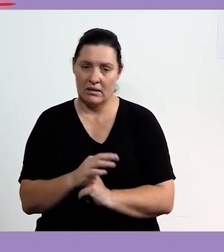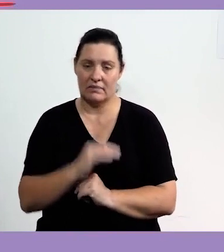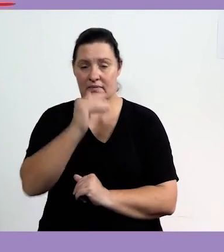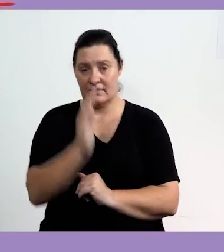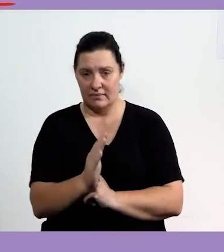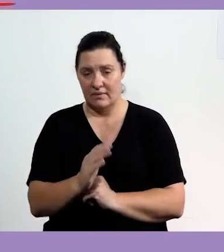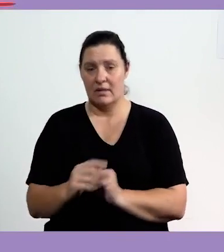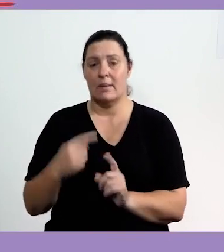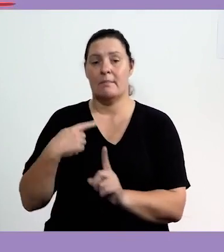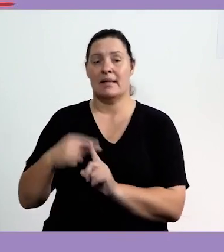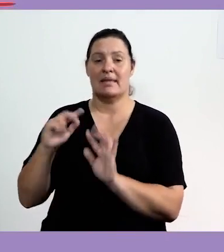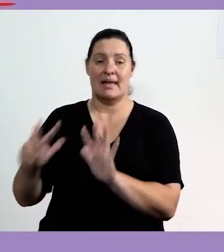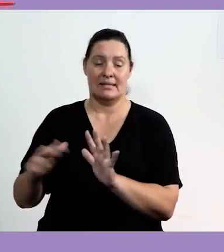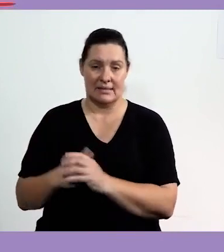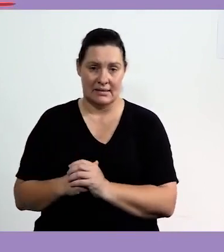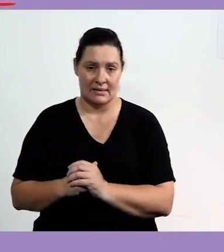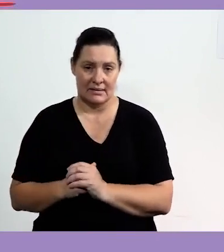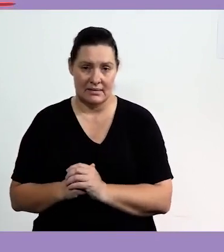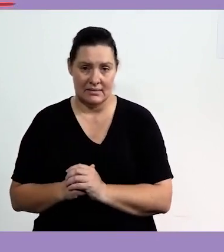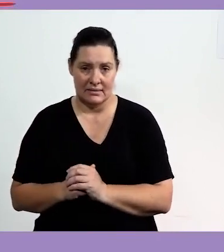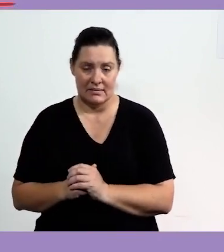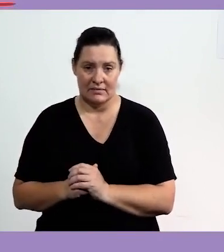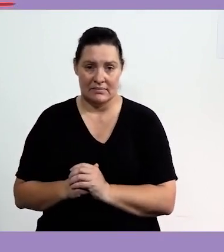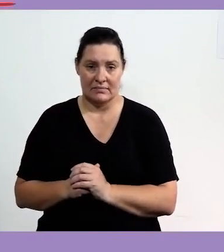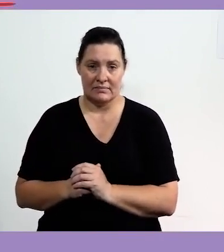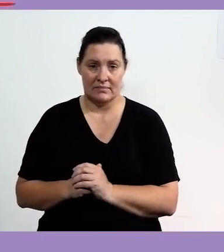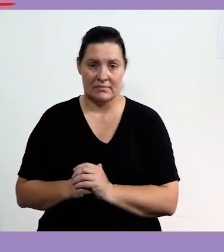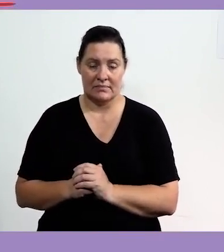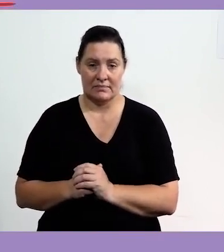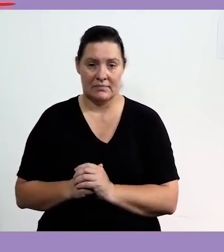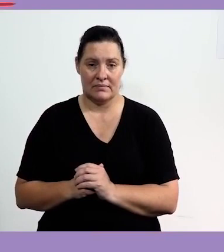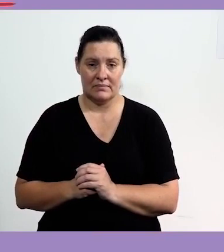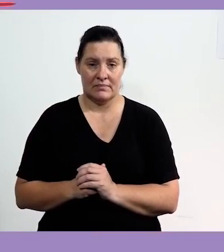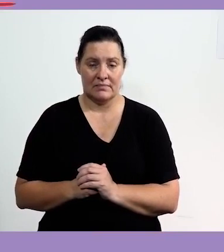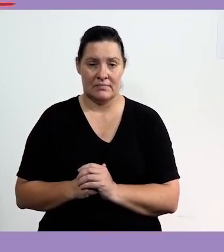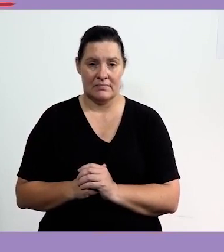We're going to put the 25 in brackets and we are going to add 8.